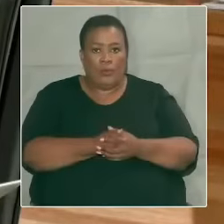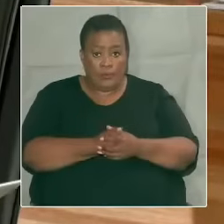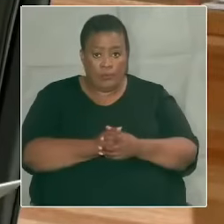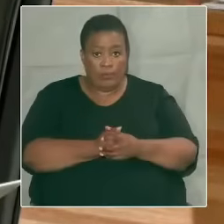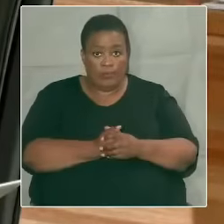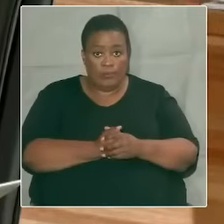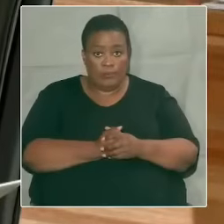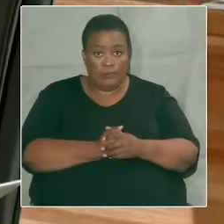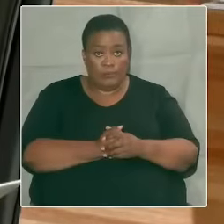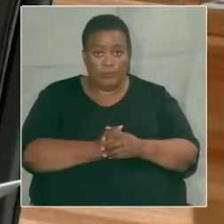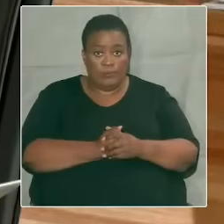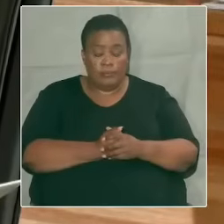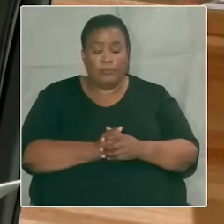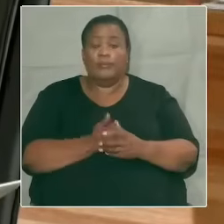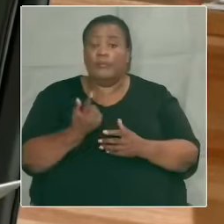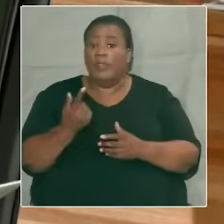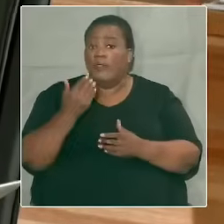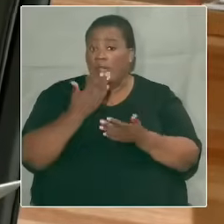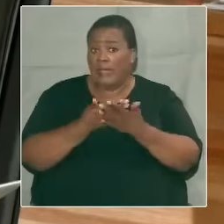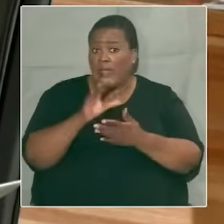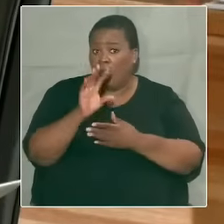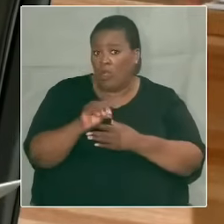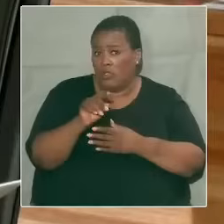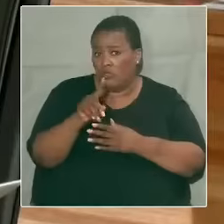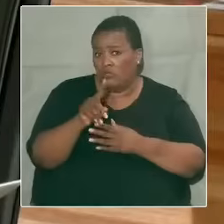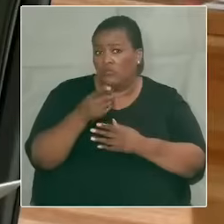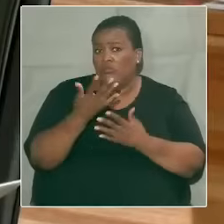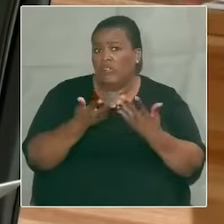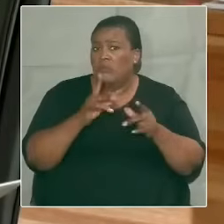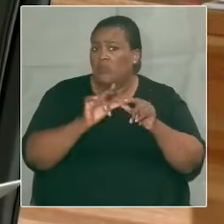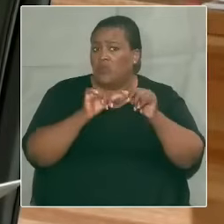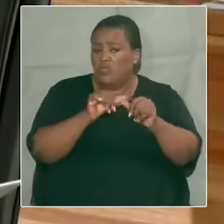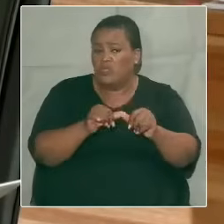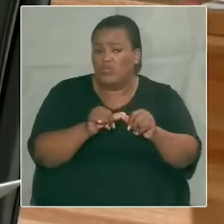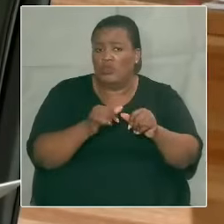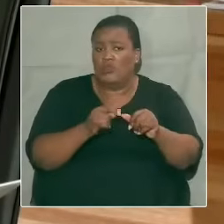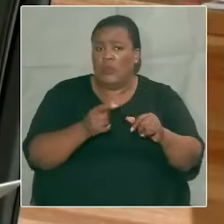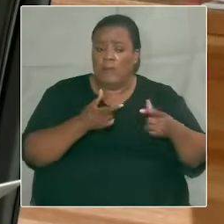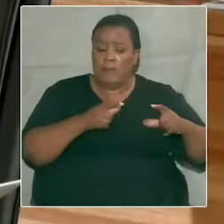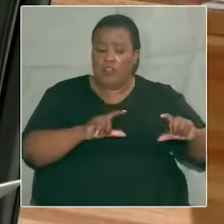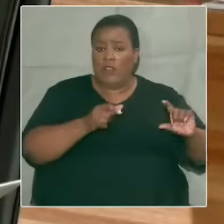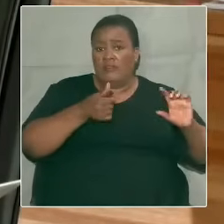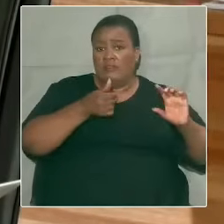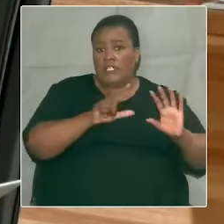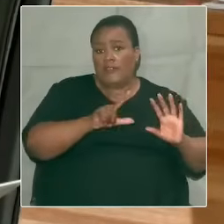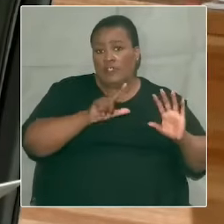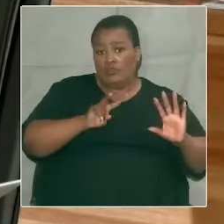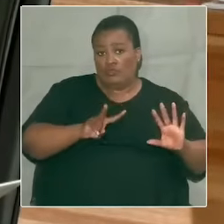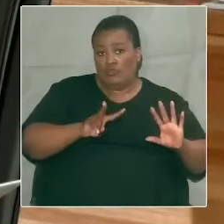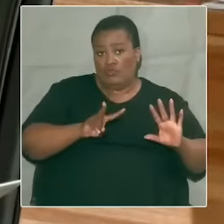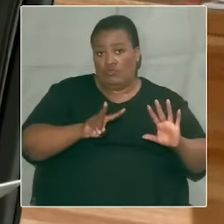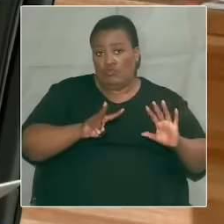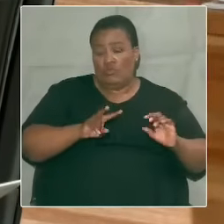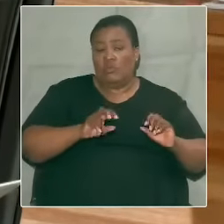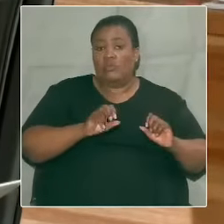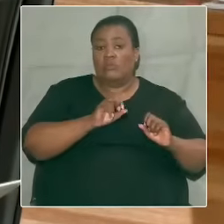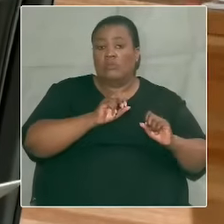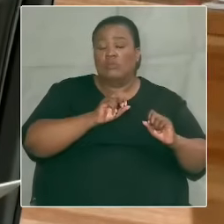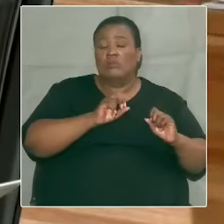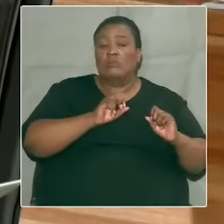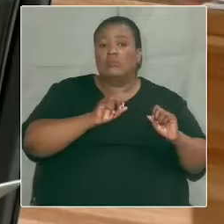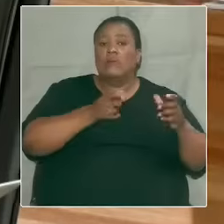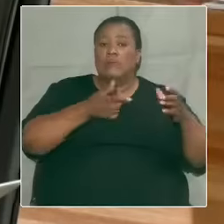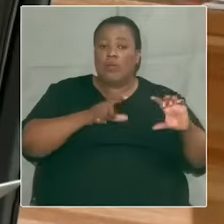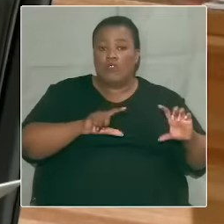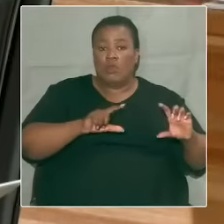And if I can then ask you to proceed from paragraph 72, where you deal with the operational chain of command, and in